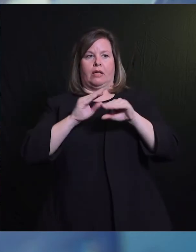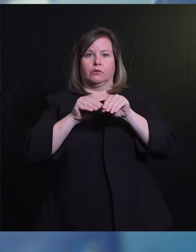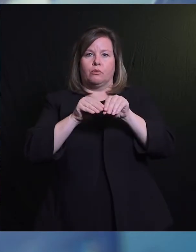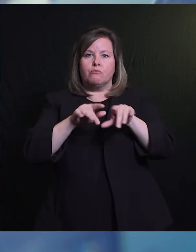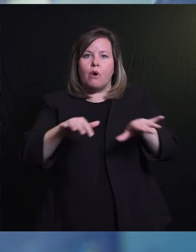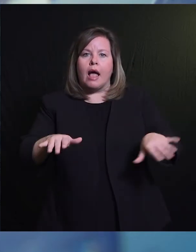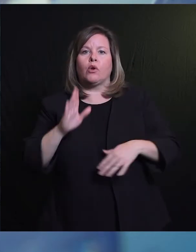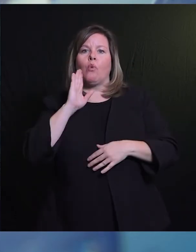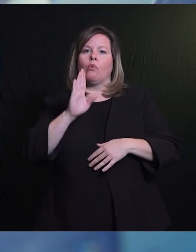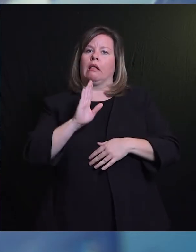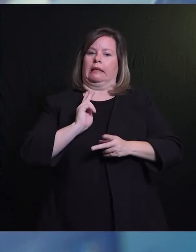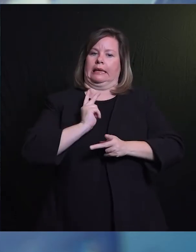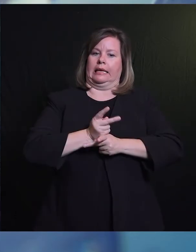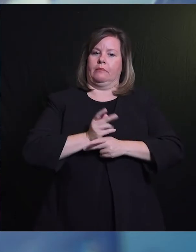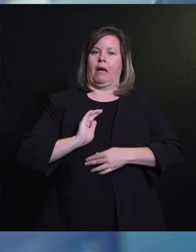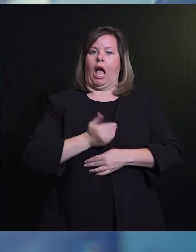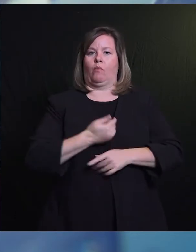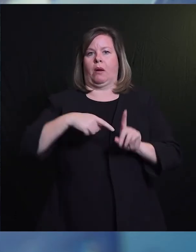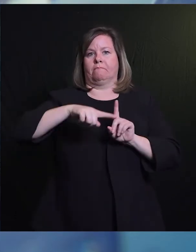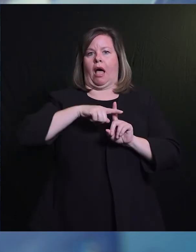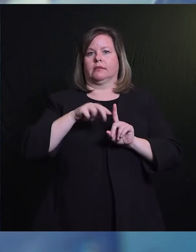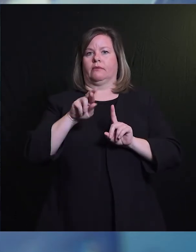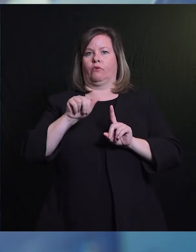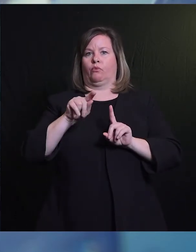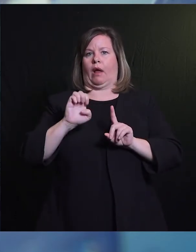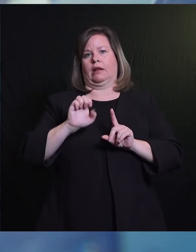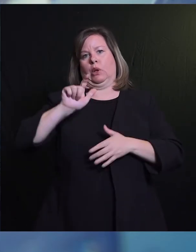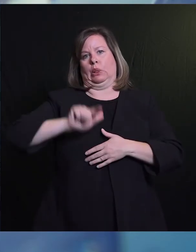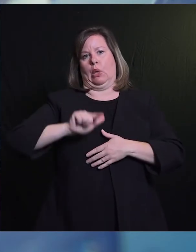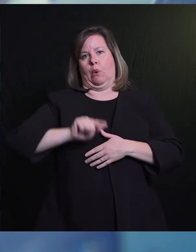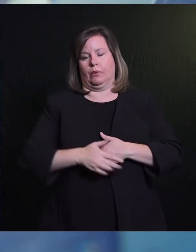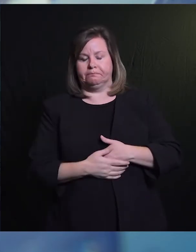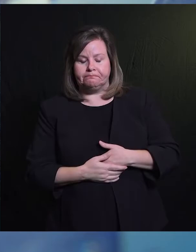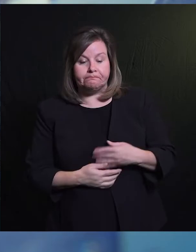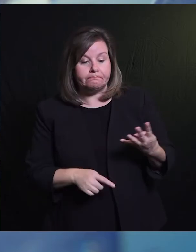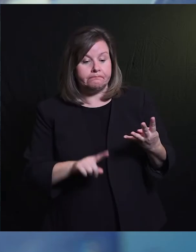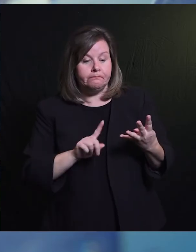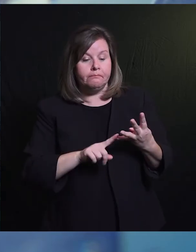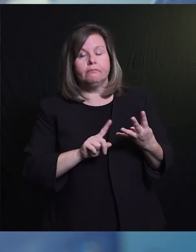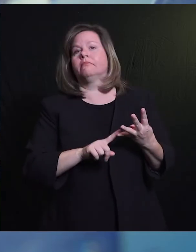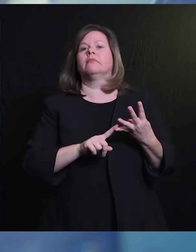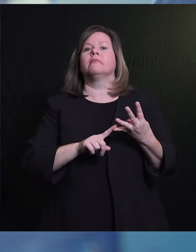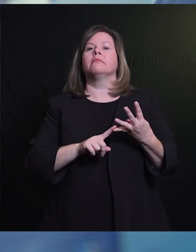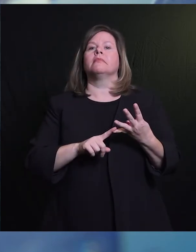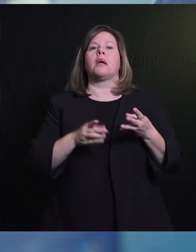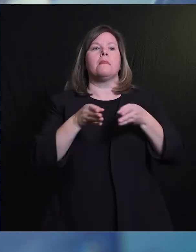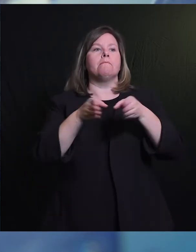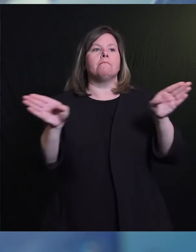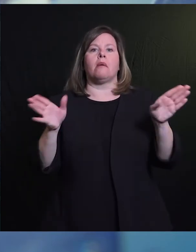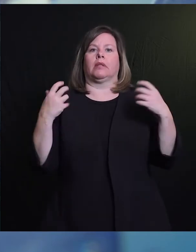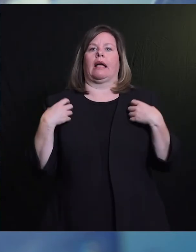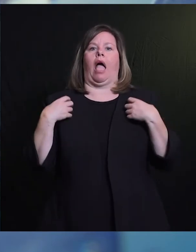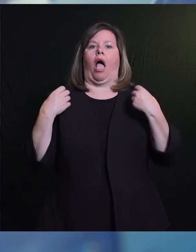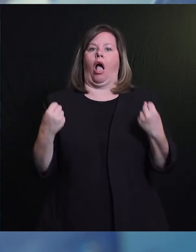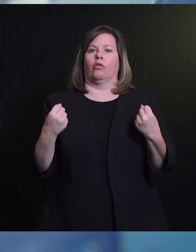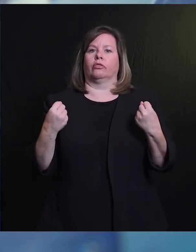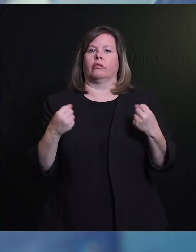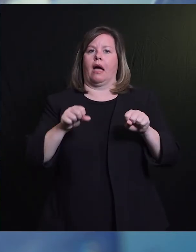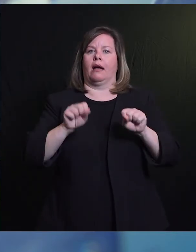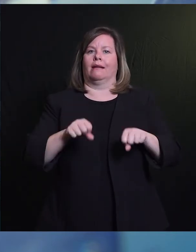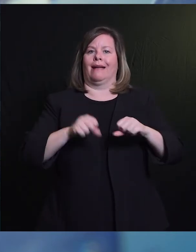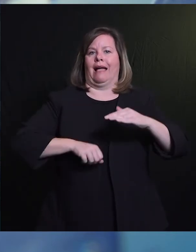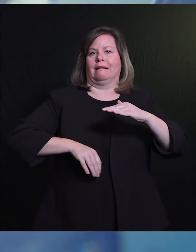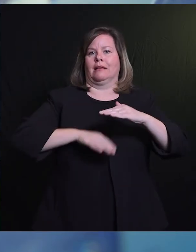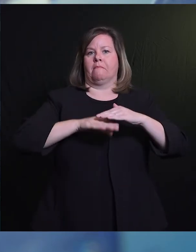that positivity rate low. The fourth area is public health capacity. And do local health departments have the ability